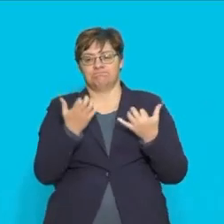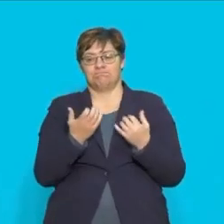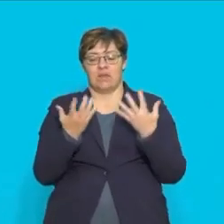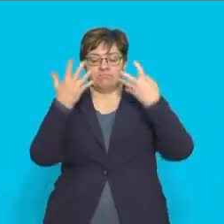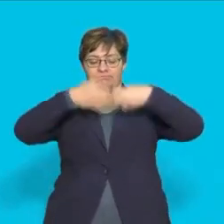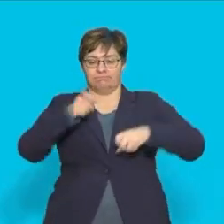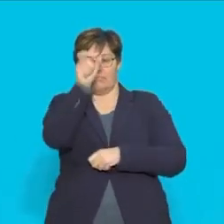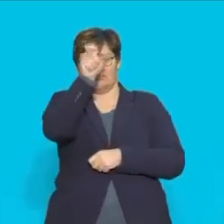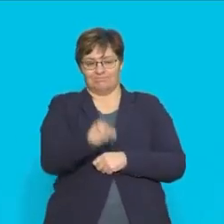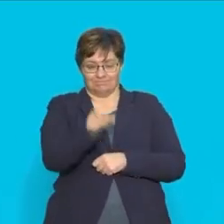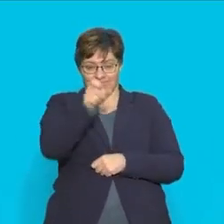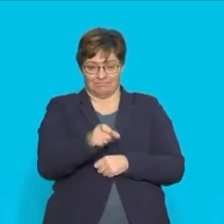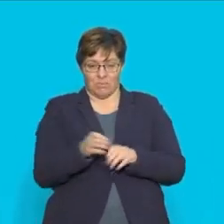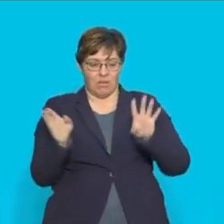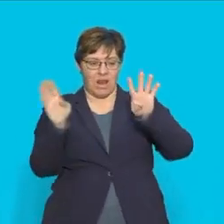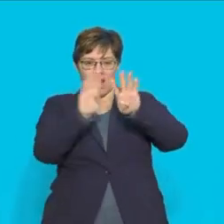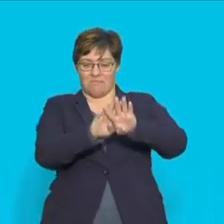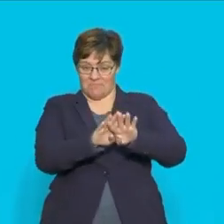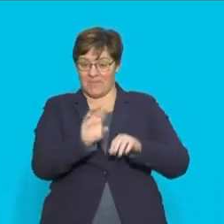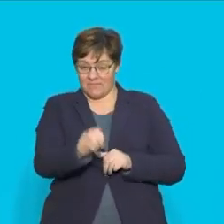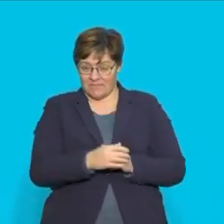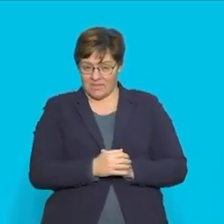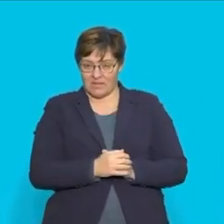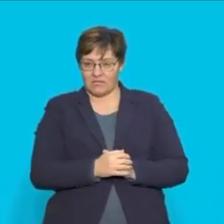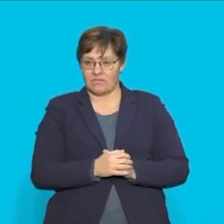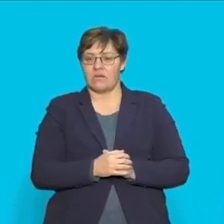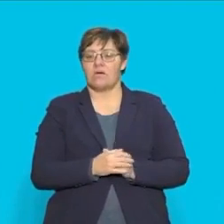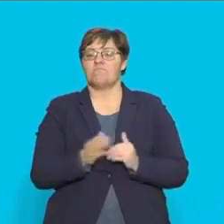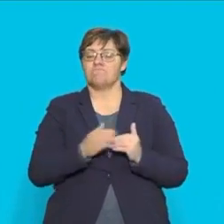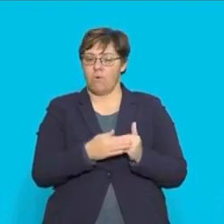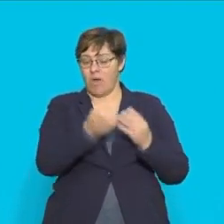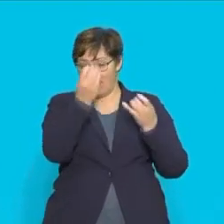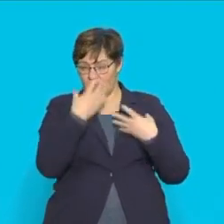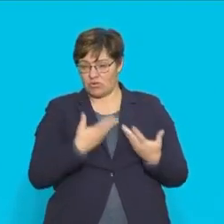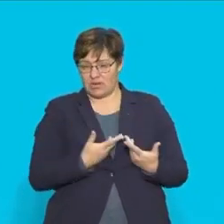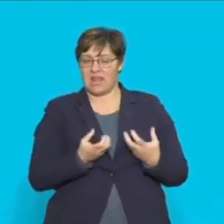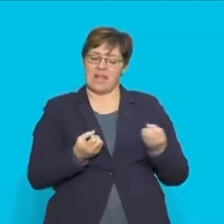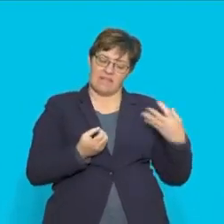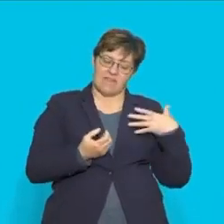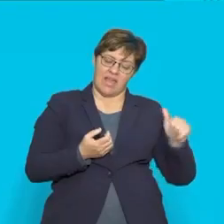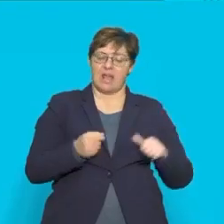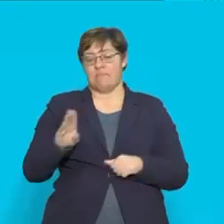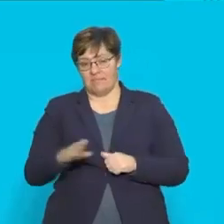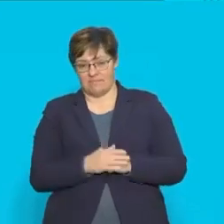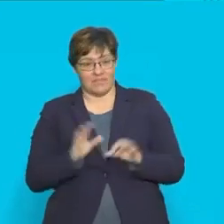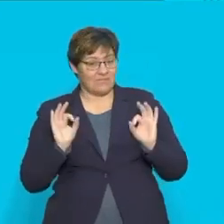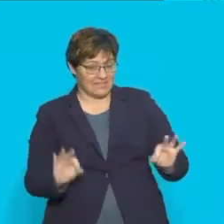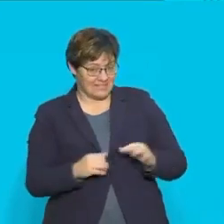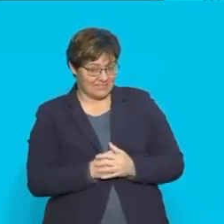calculate the intersection. Are we all together? And we're given 2 more information. Great.